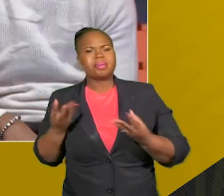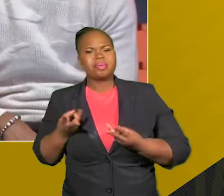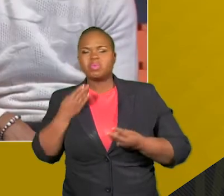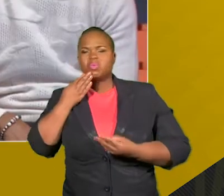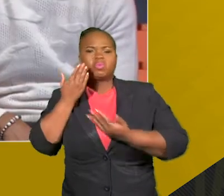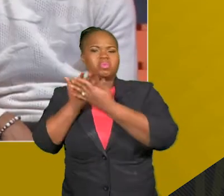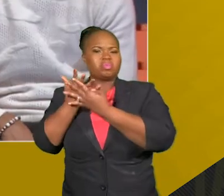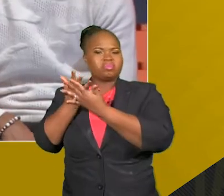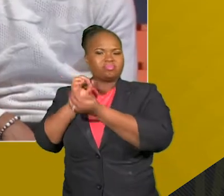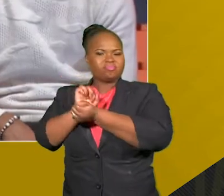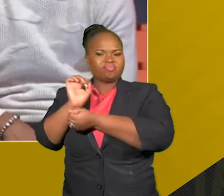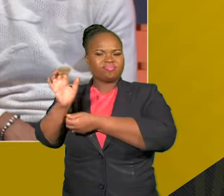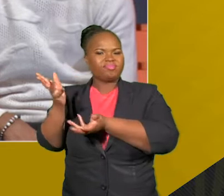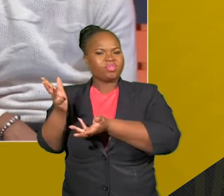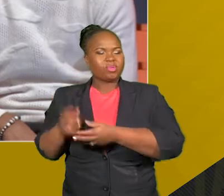in prison.